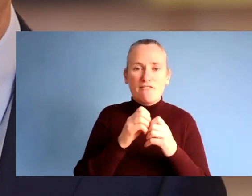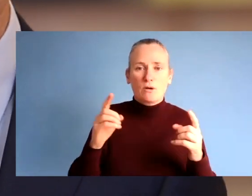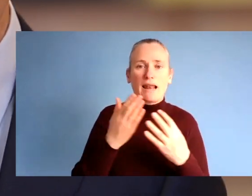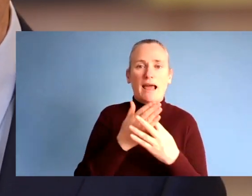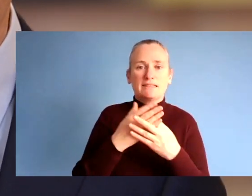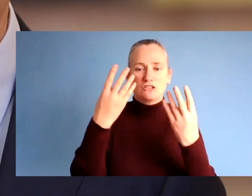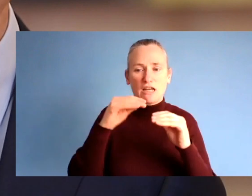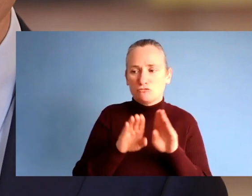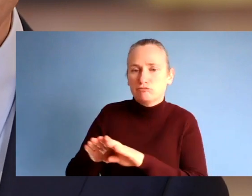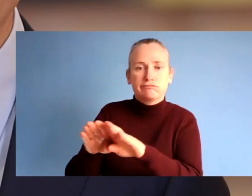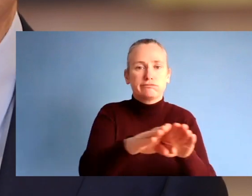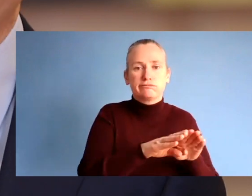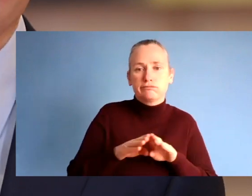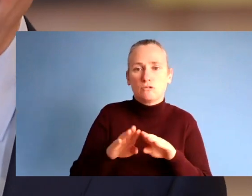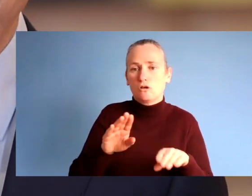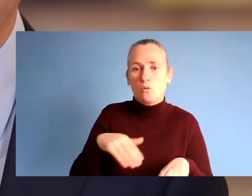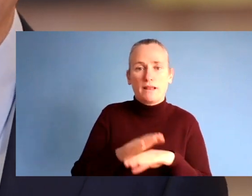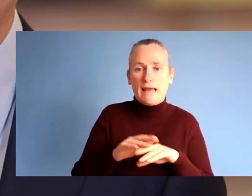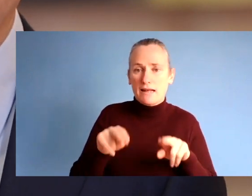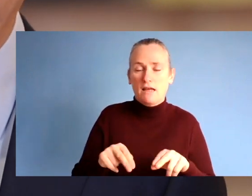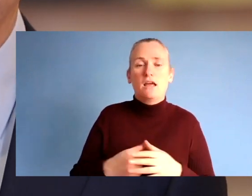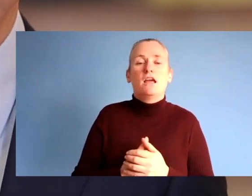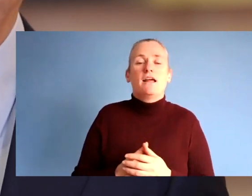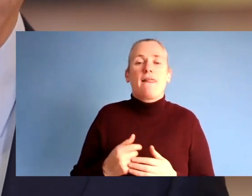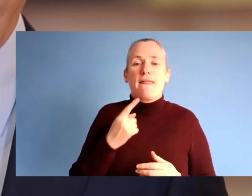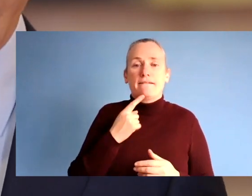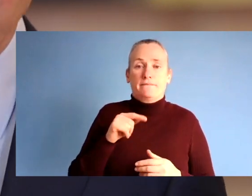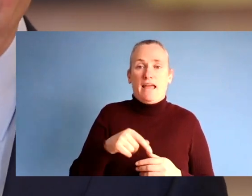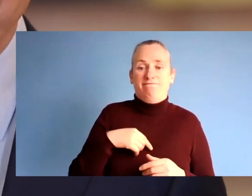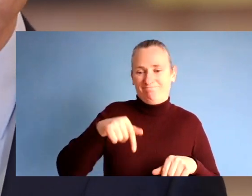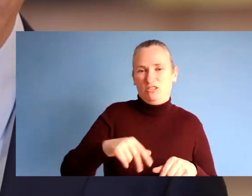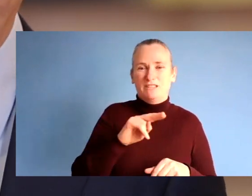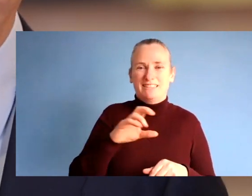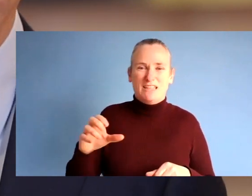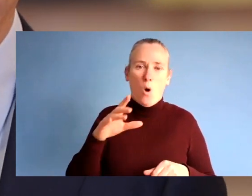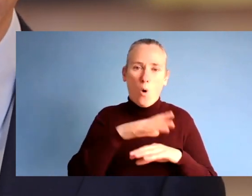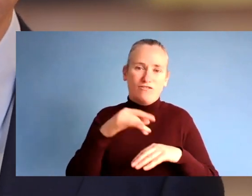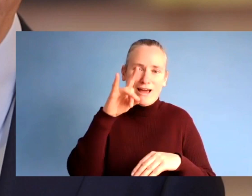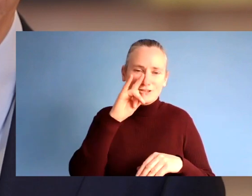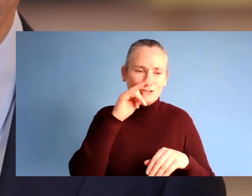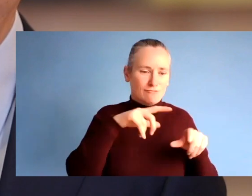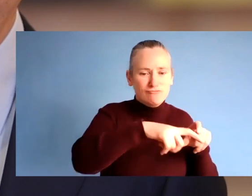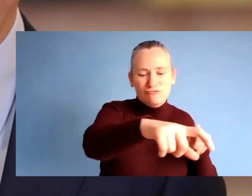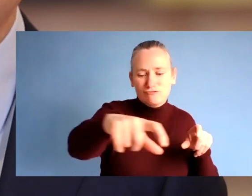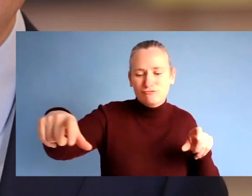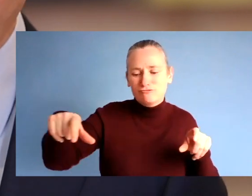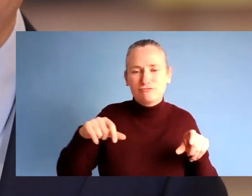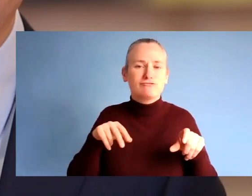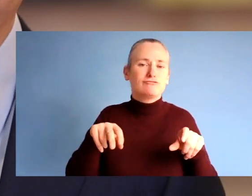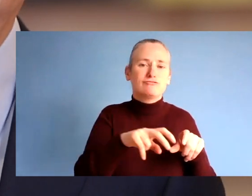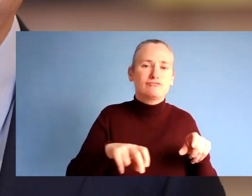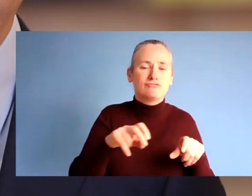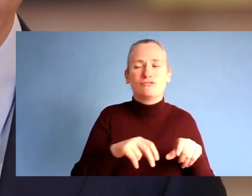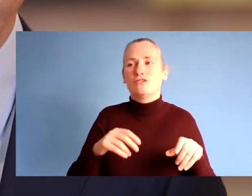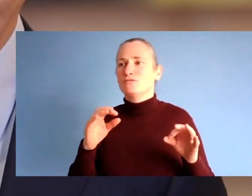want within reason. So alongside the quadrangles and old-fashioned charm of college life, there is the cutting